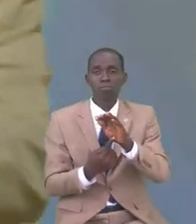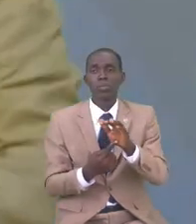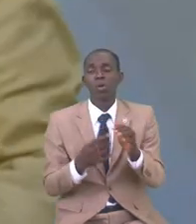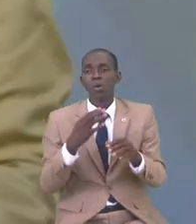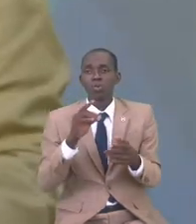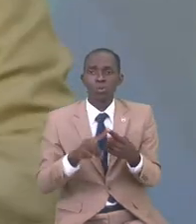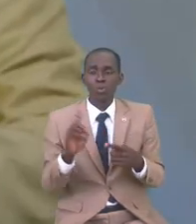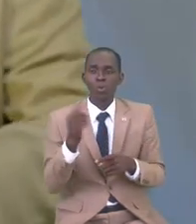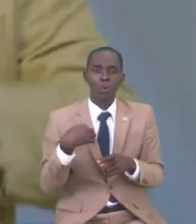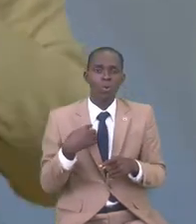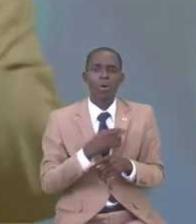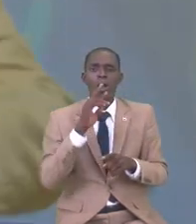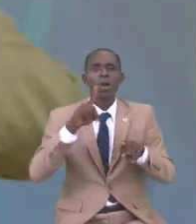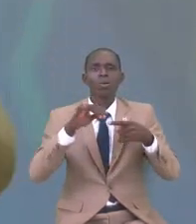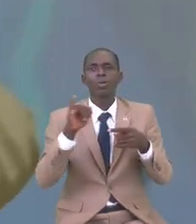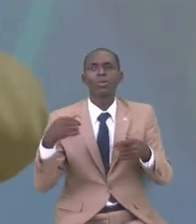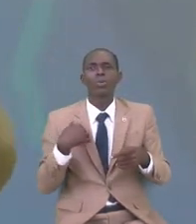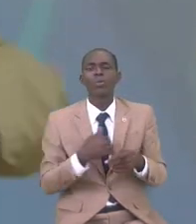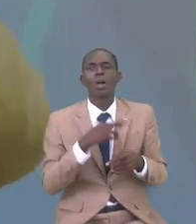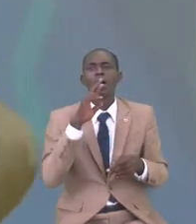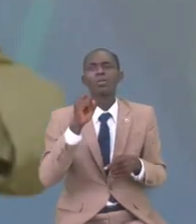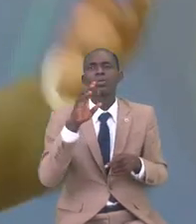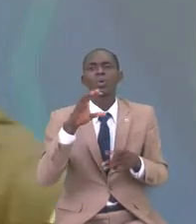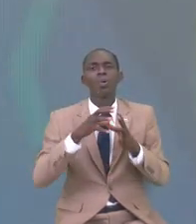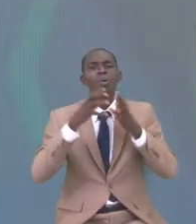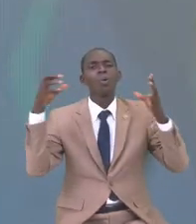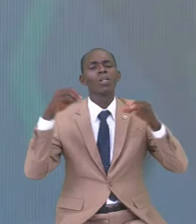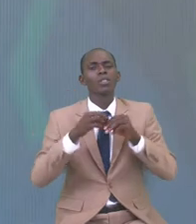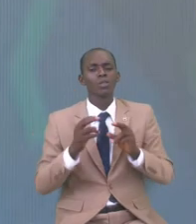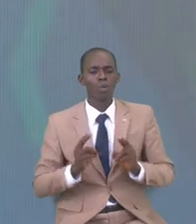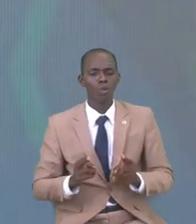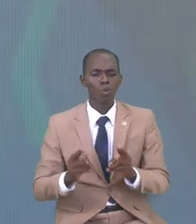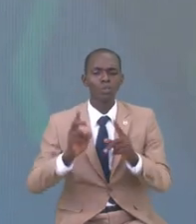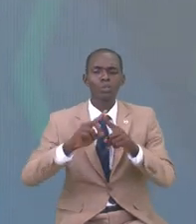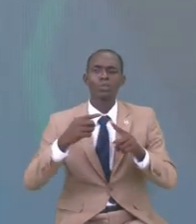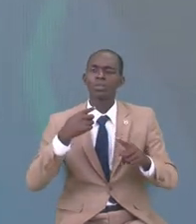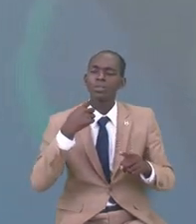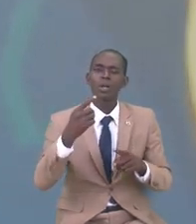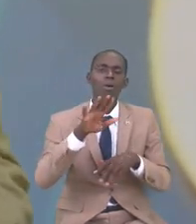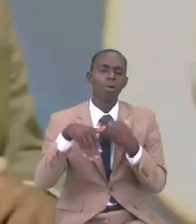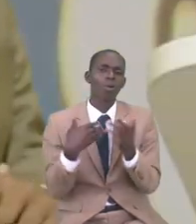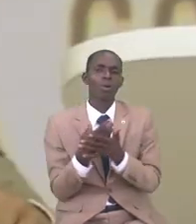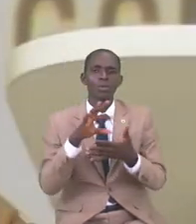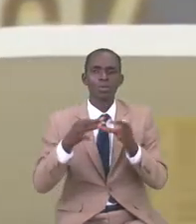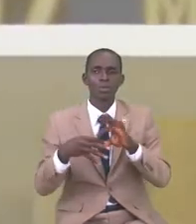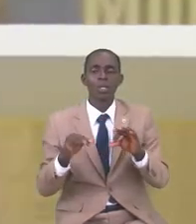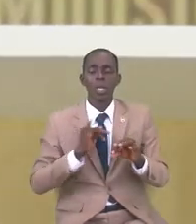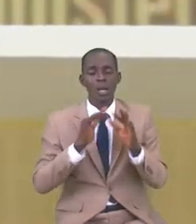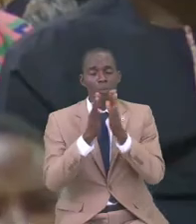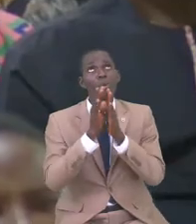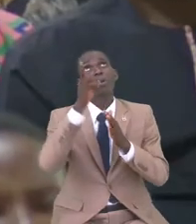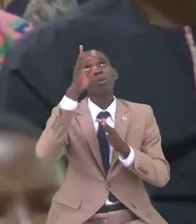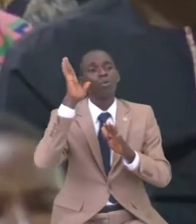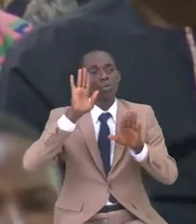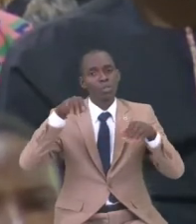is where we're going, we're so much in a hurry to tell the whole story. I pray God will give you